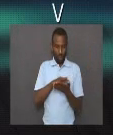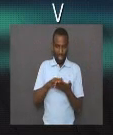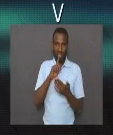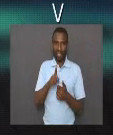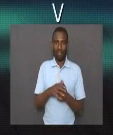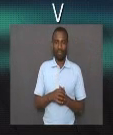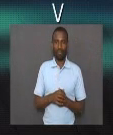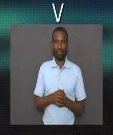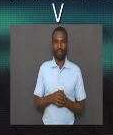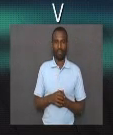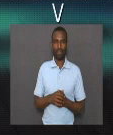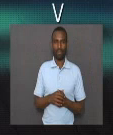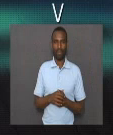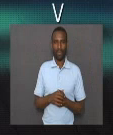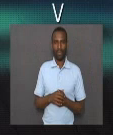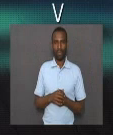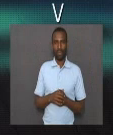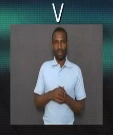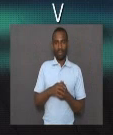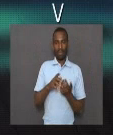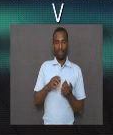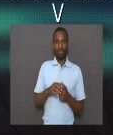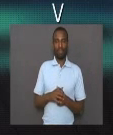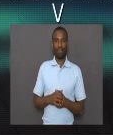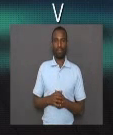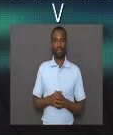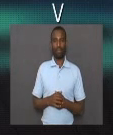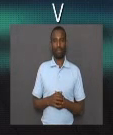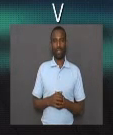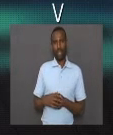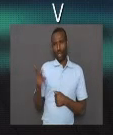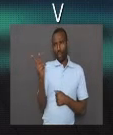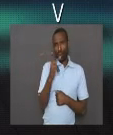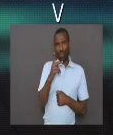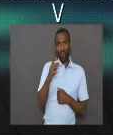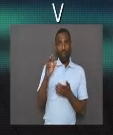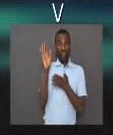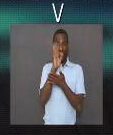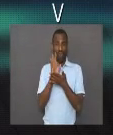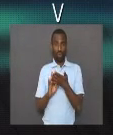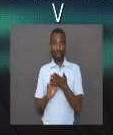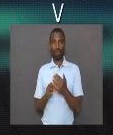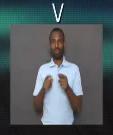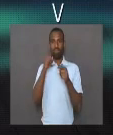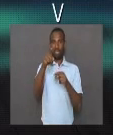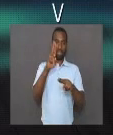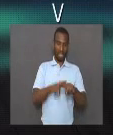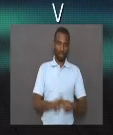model of kinematics of particles. The two formulas are listed here.